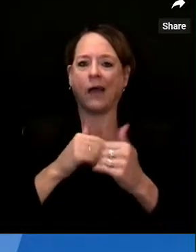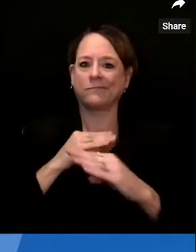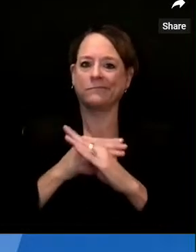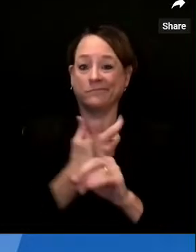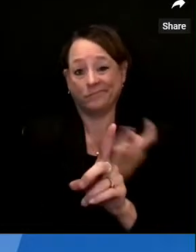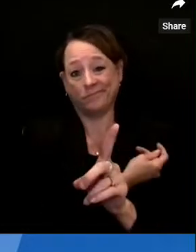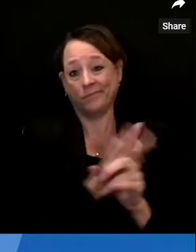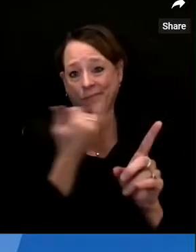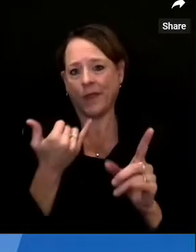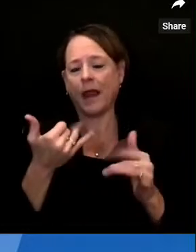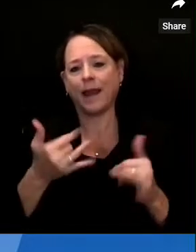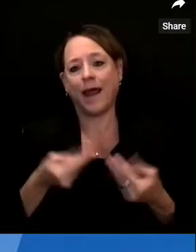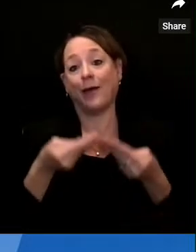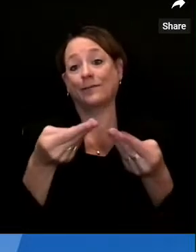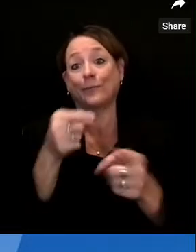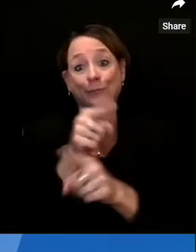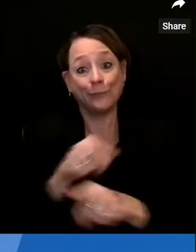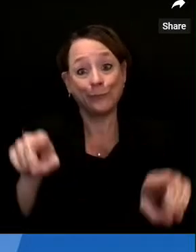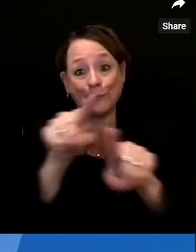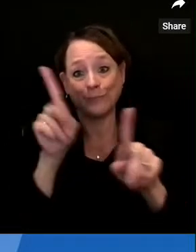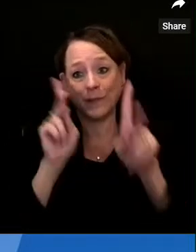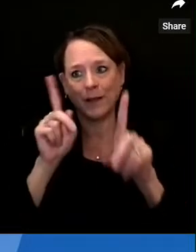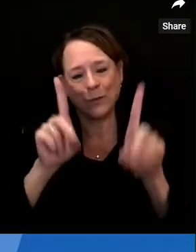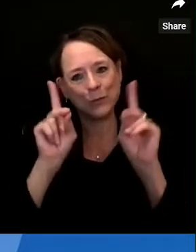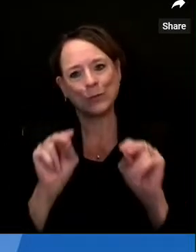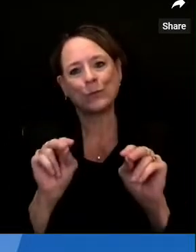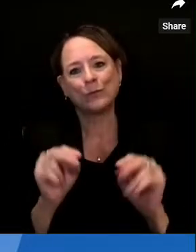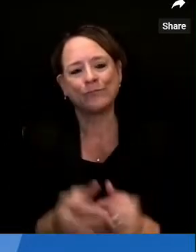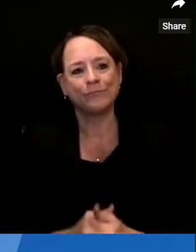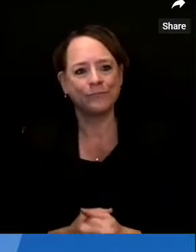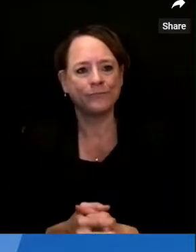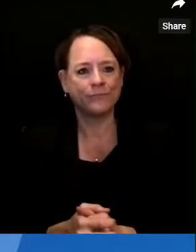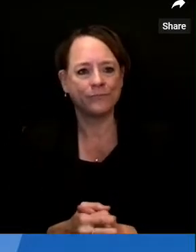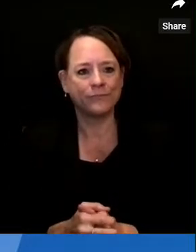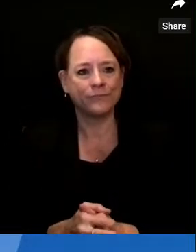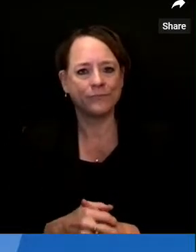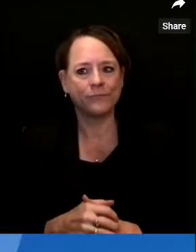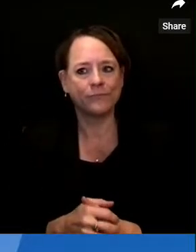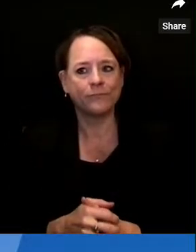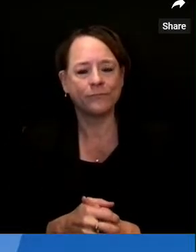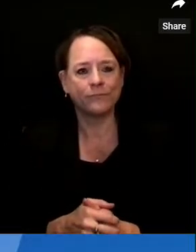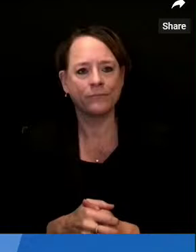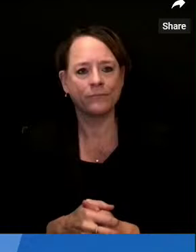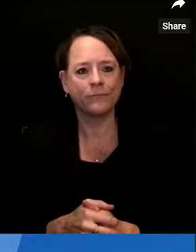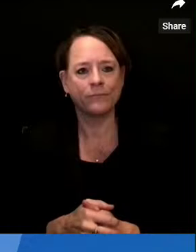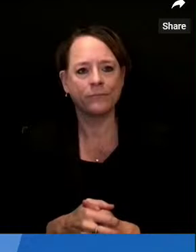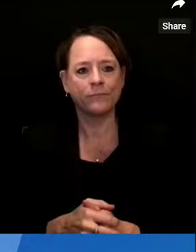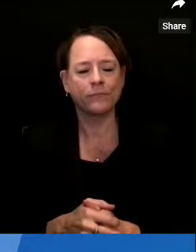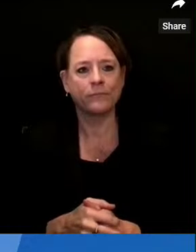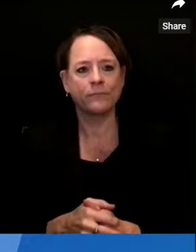Thank you. Now to Sean Kirkby from Wisconsin Health News. Sean?